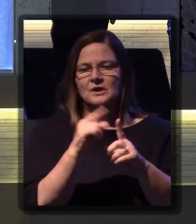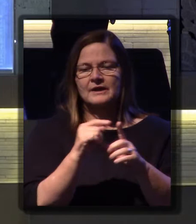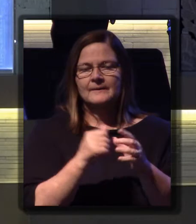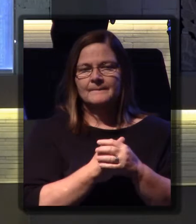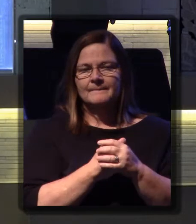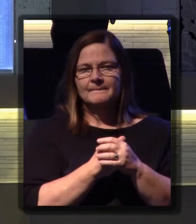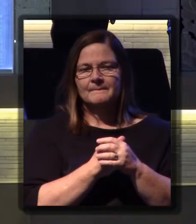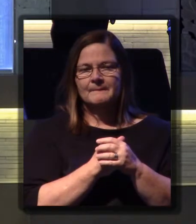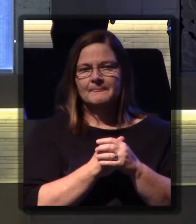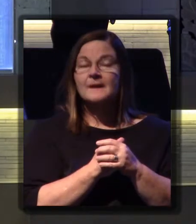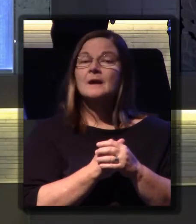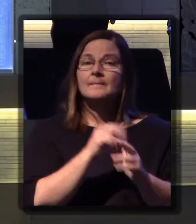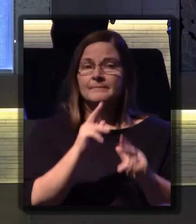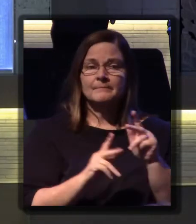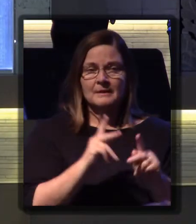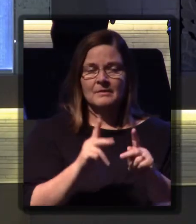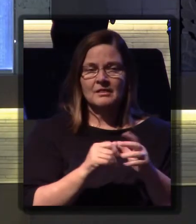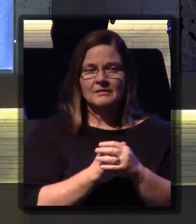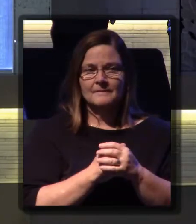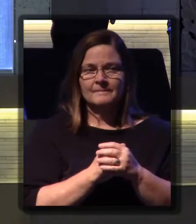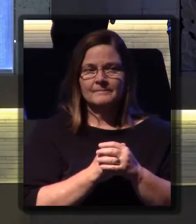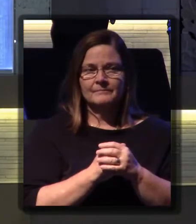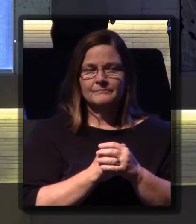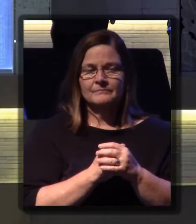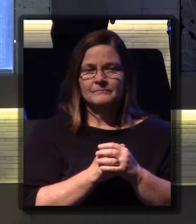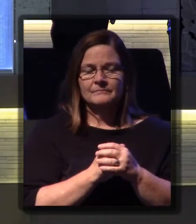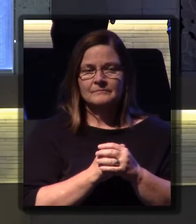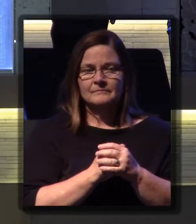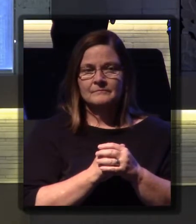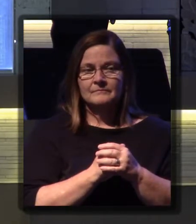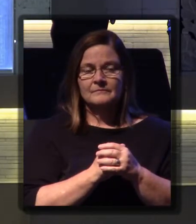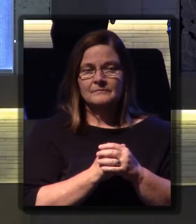It's refuse. It's the worthless grain.